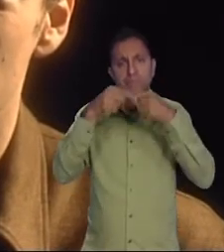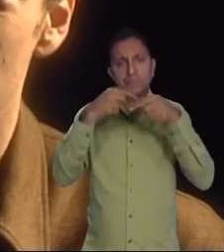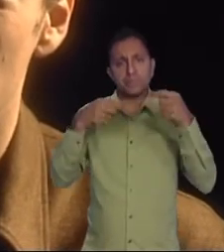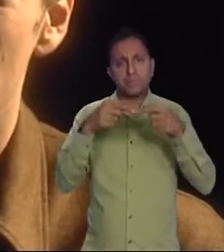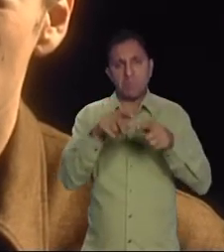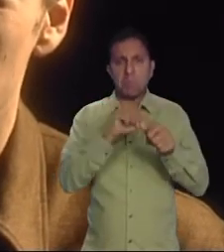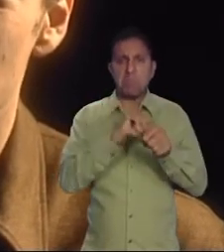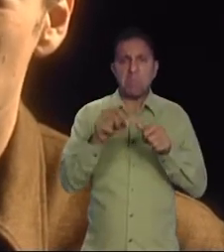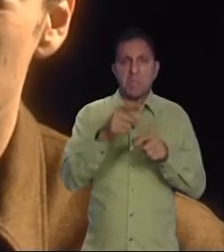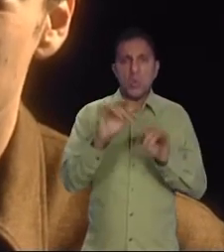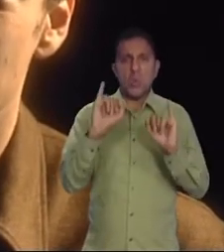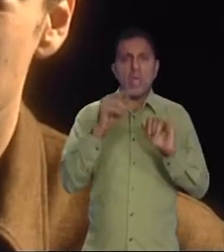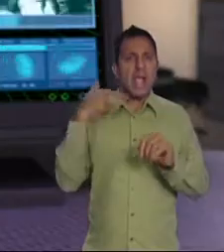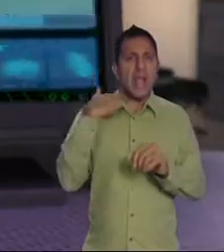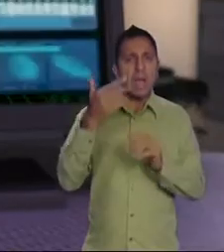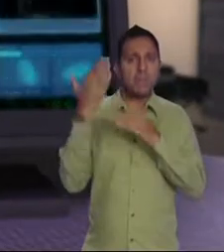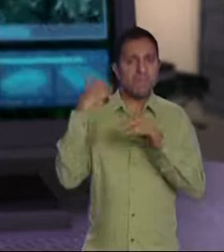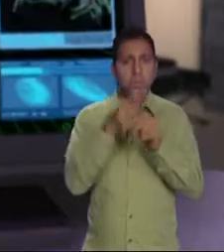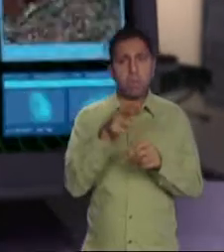of a hairdresser from East Berlin.